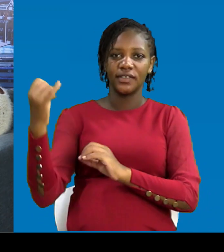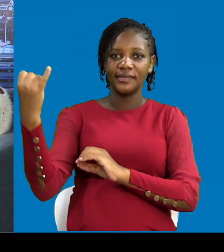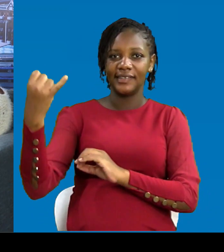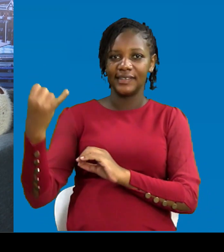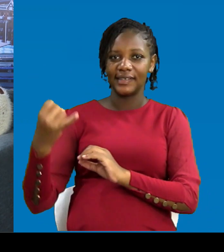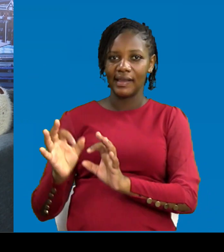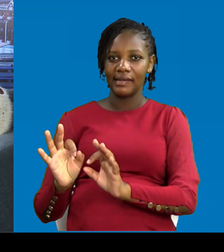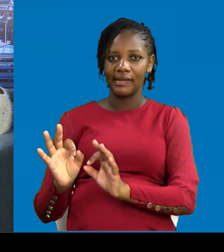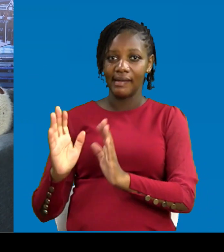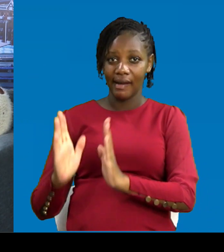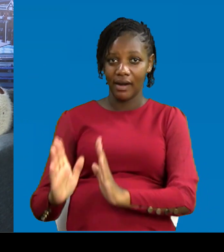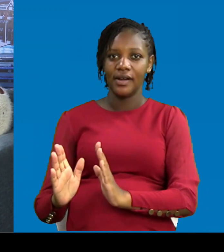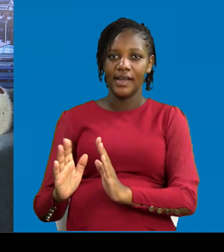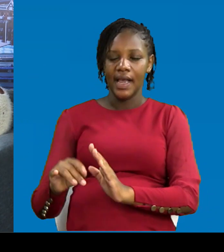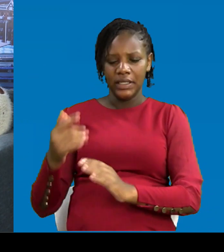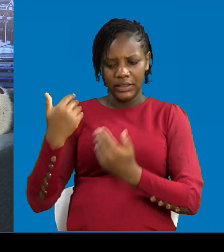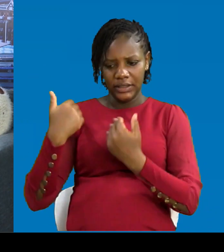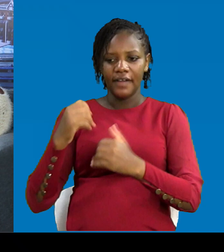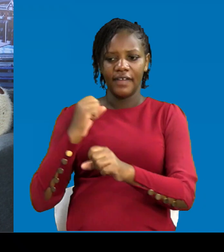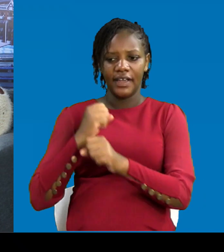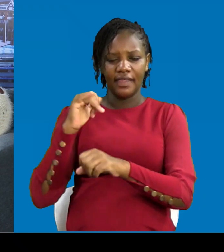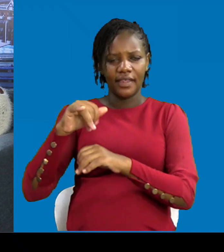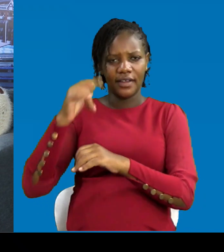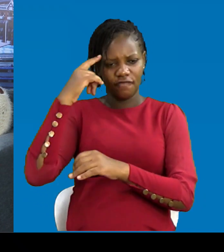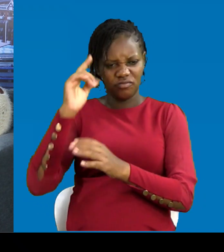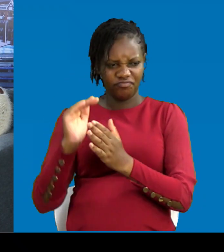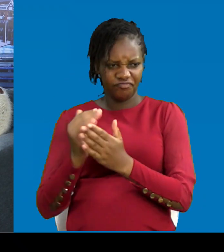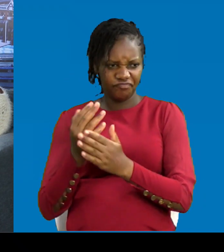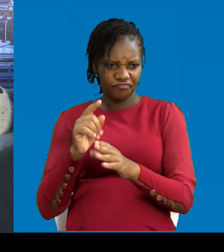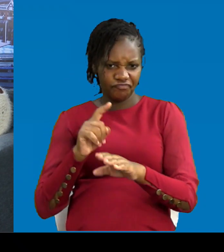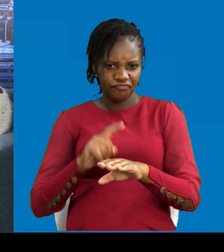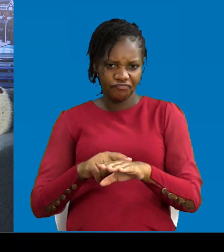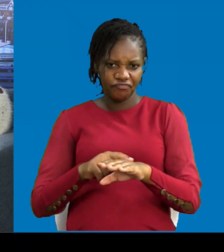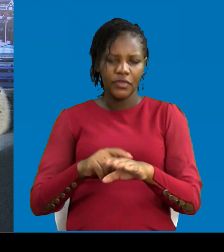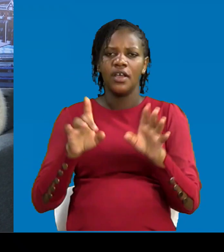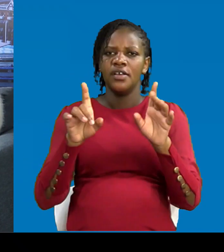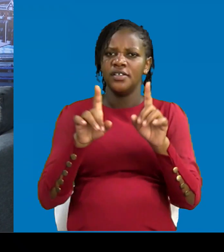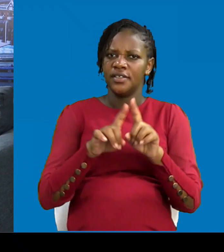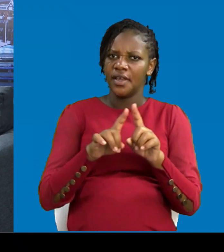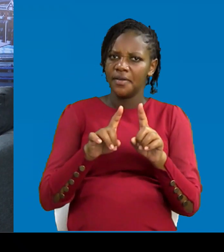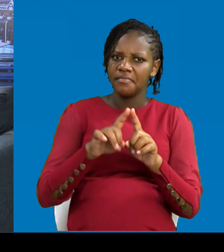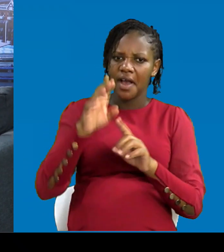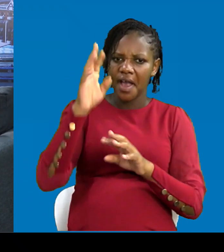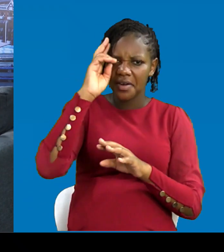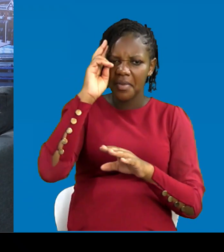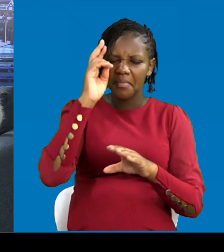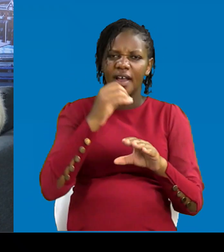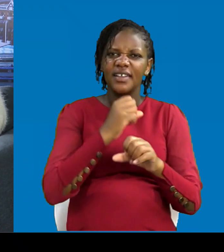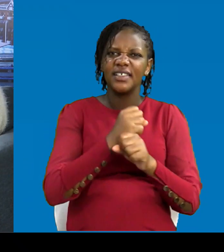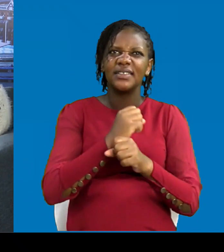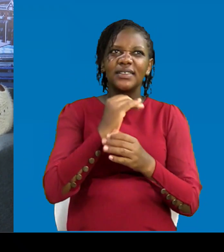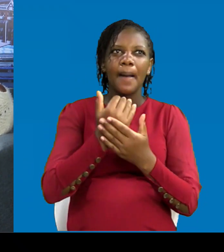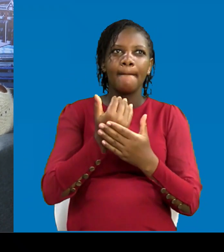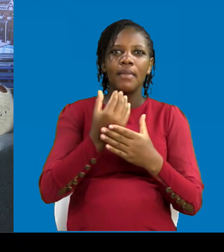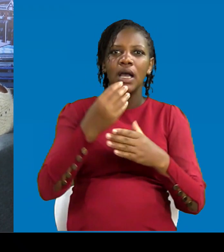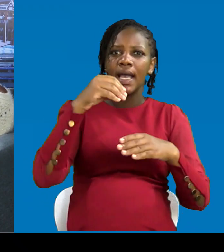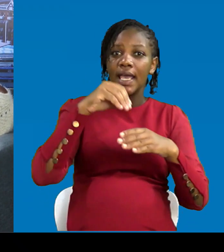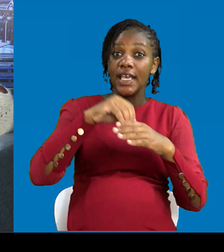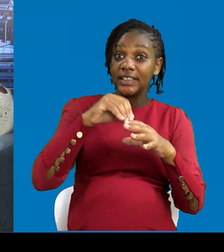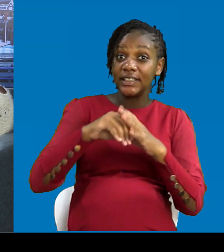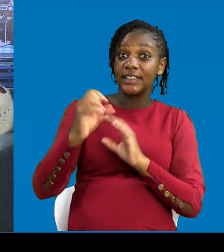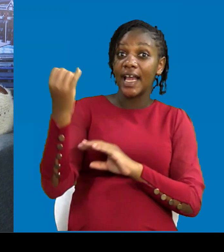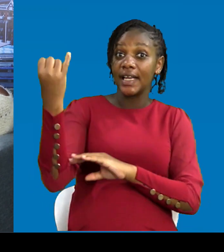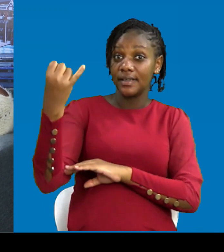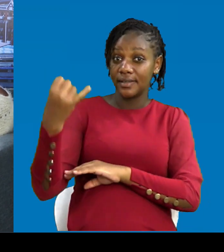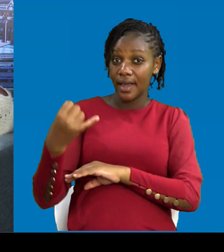for a bit. I did also a bit of interior design also,